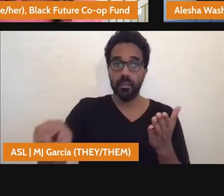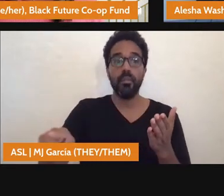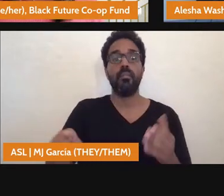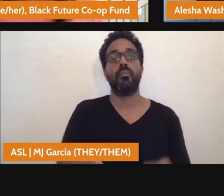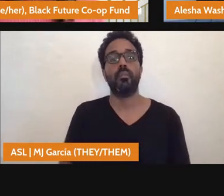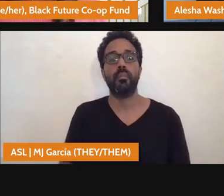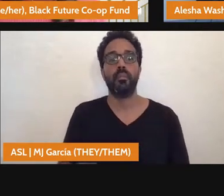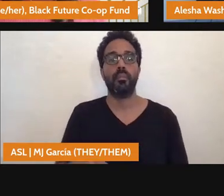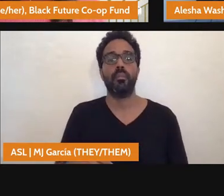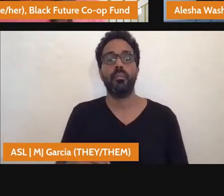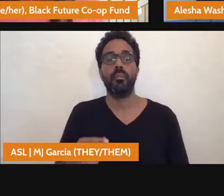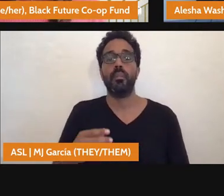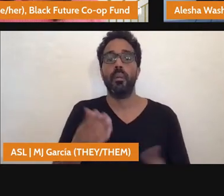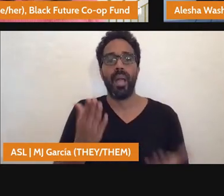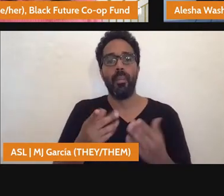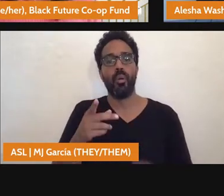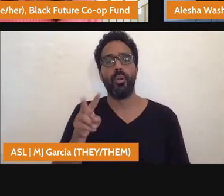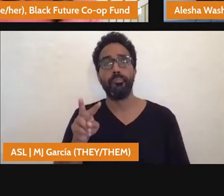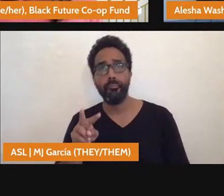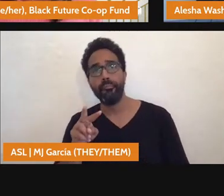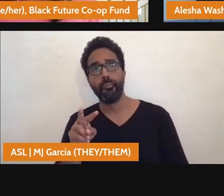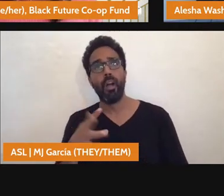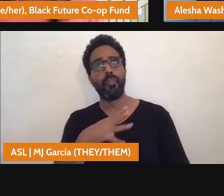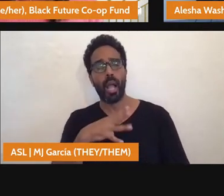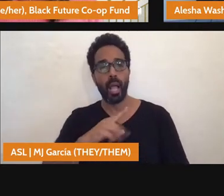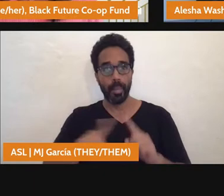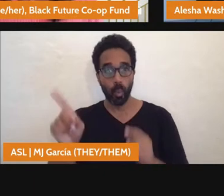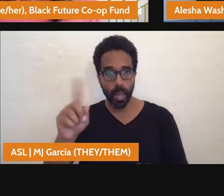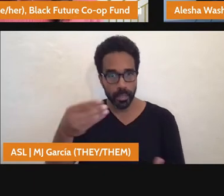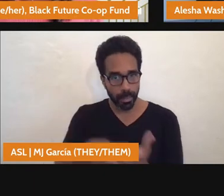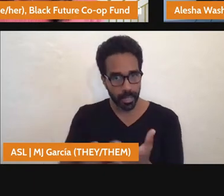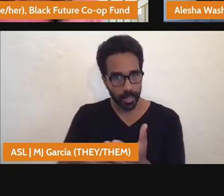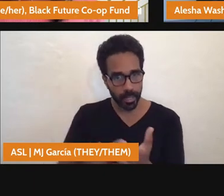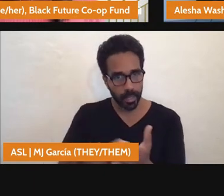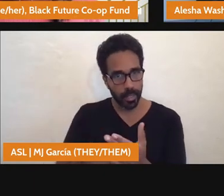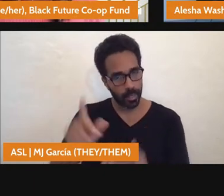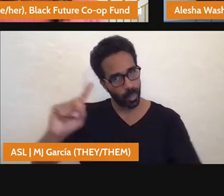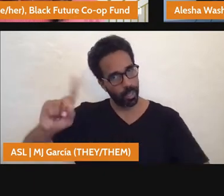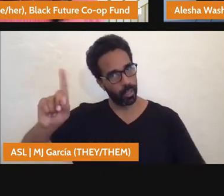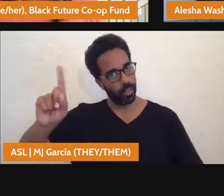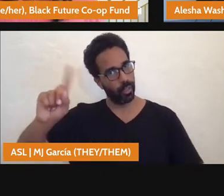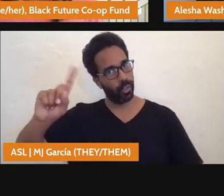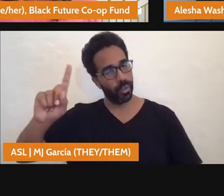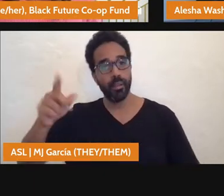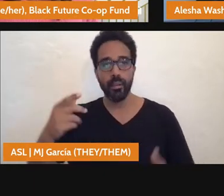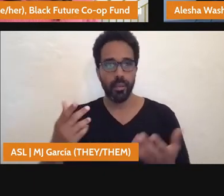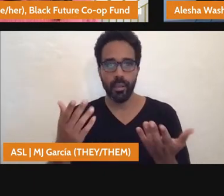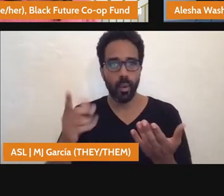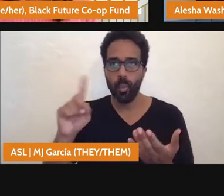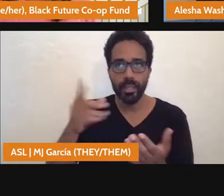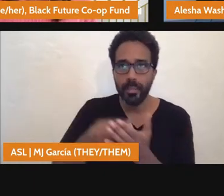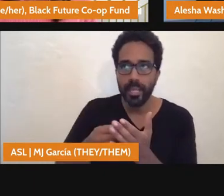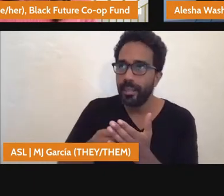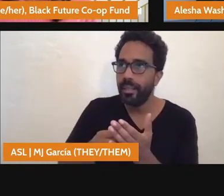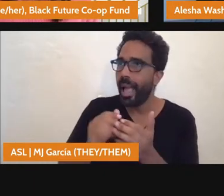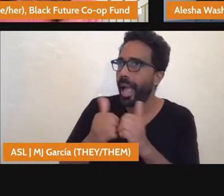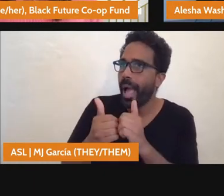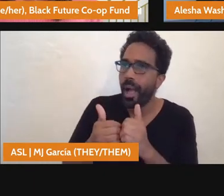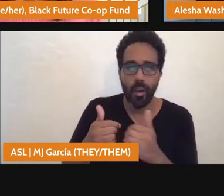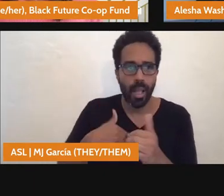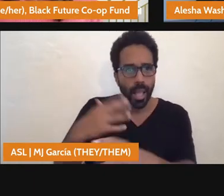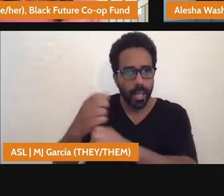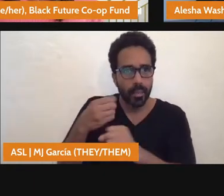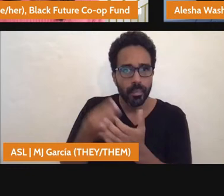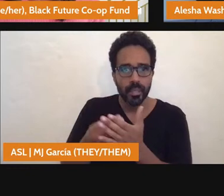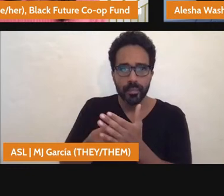but show me the money, where are y'all investing in Black-led solutions and Black-led organizations? Well, investing